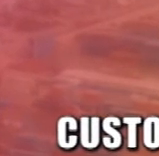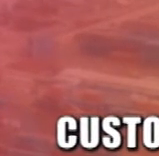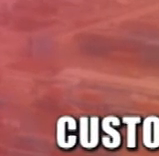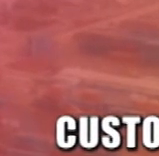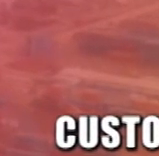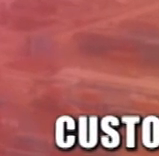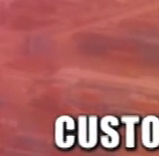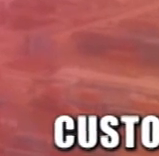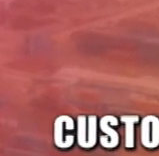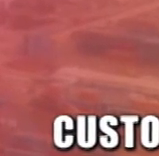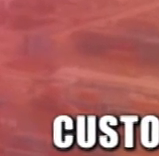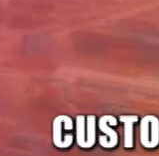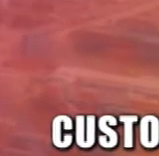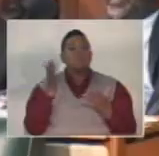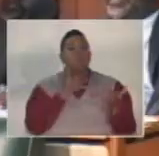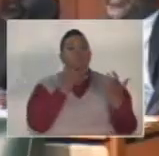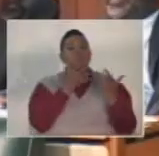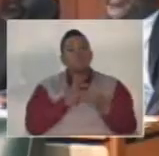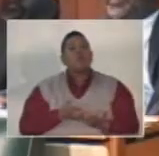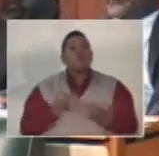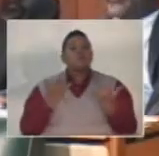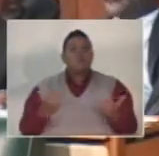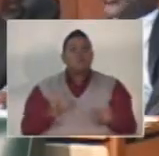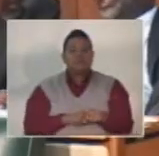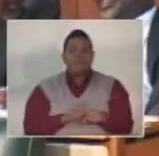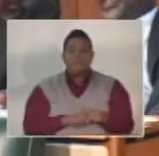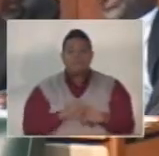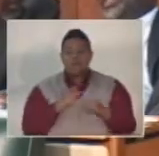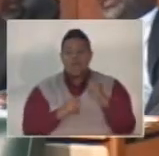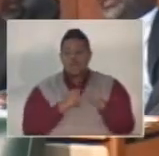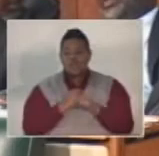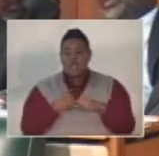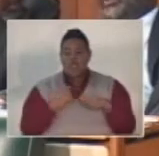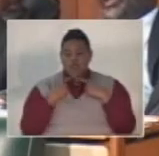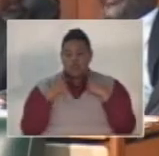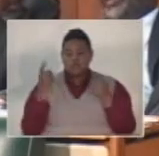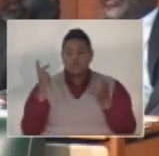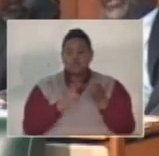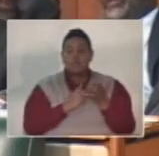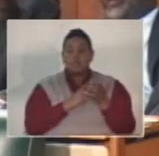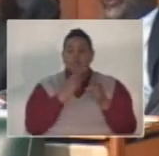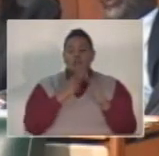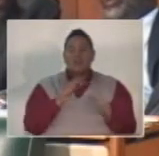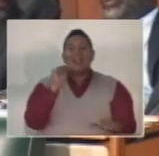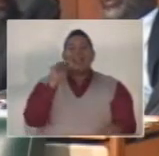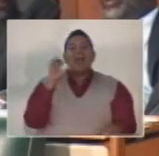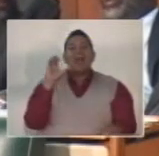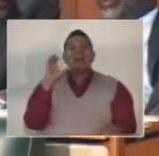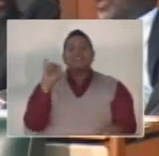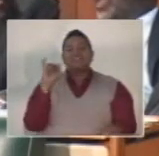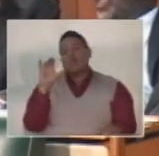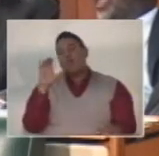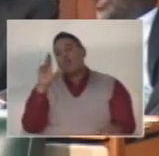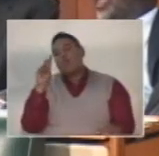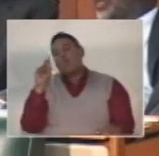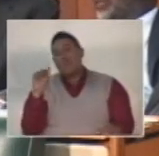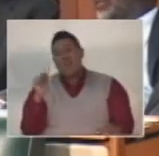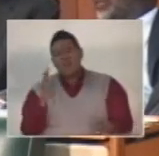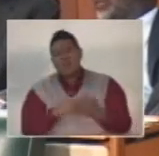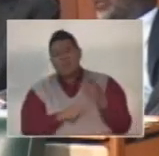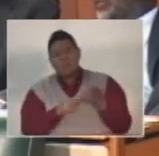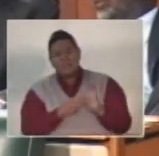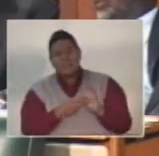financial year were also above target. Minister Horace Daly says Customs will be able to collect between 10 and 20% more money